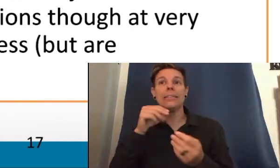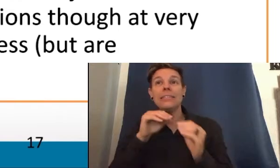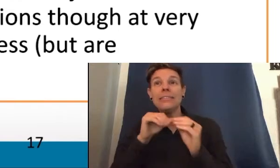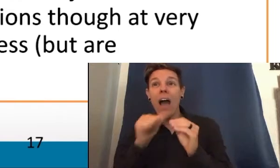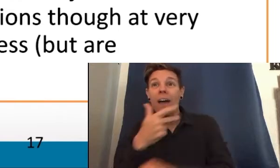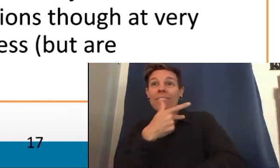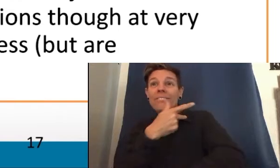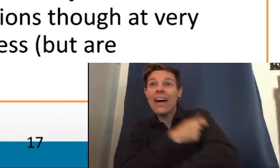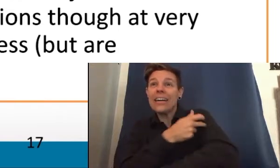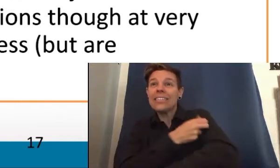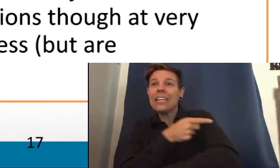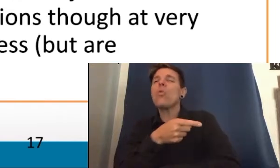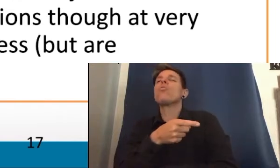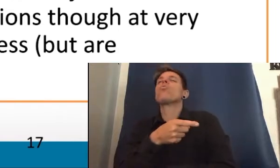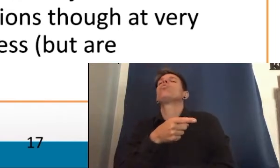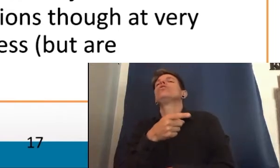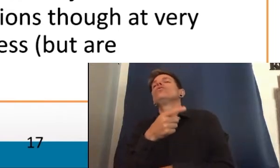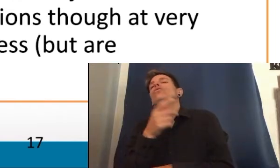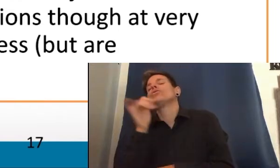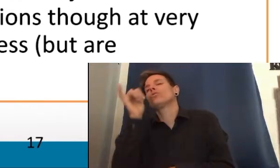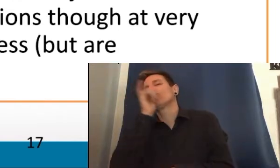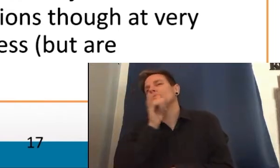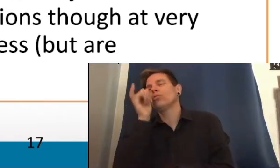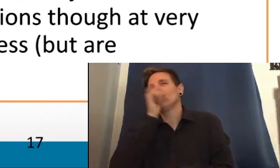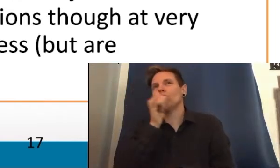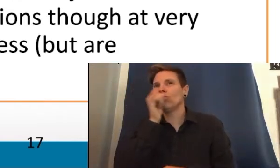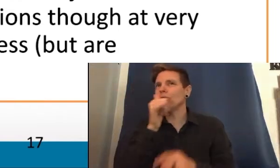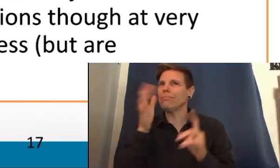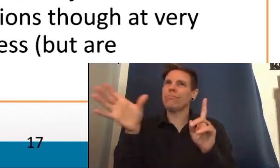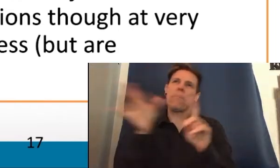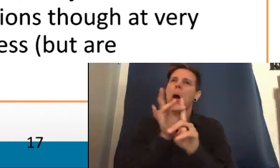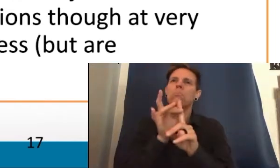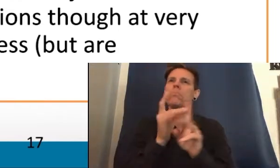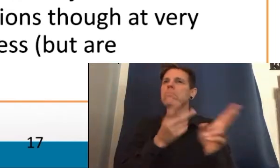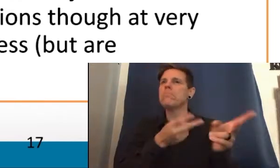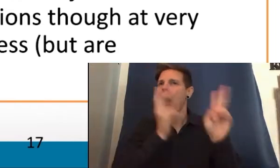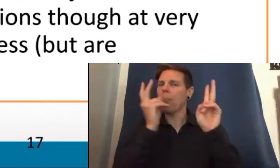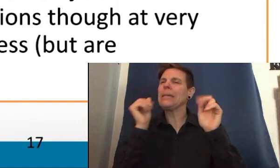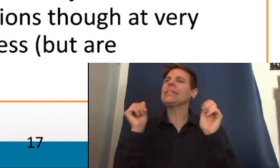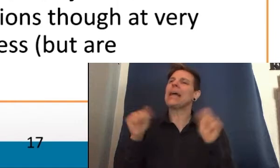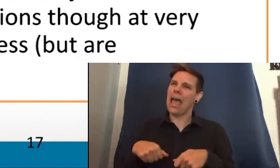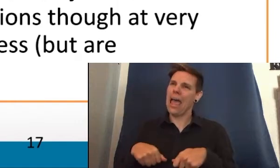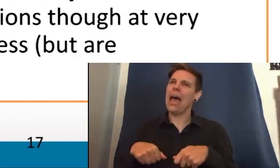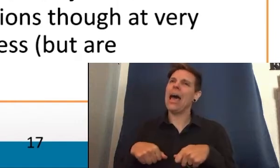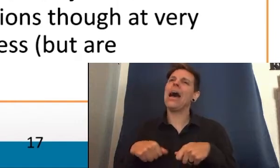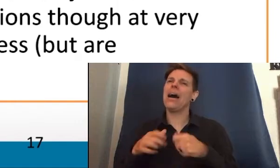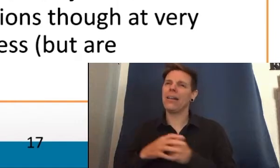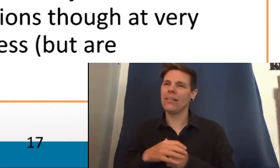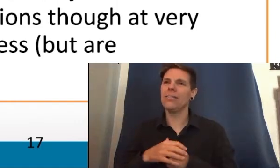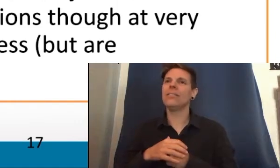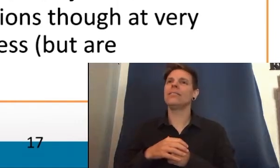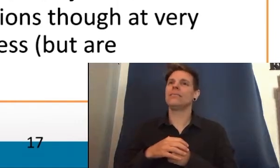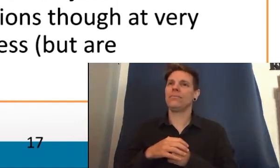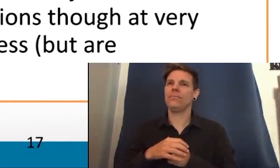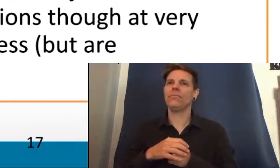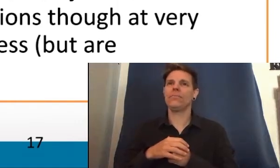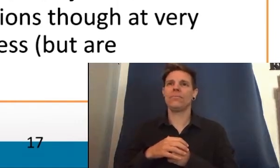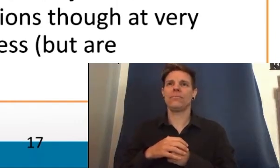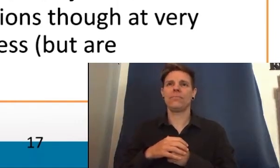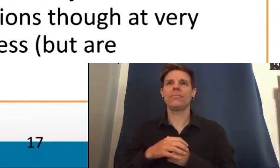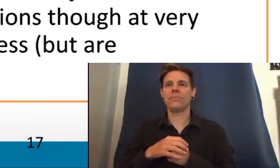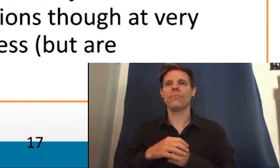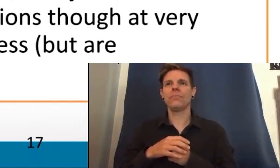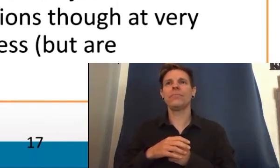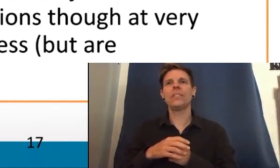of infection. And remember, even if somebody's been infected with a previous variant, that immunity wanes over time, just like even